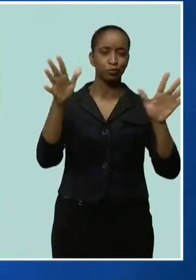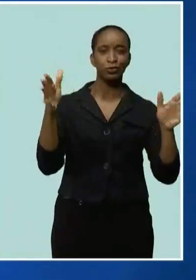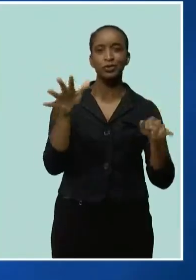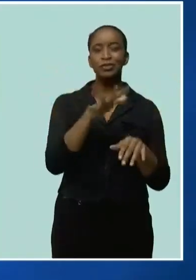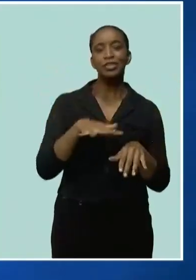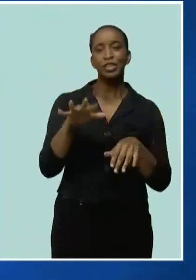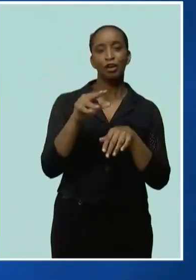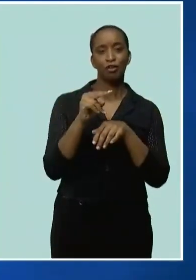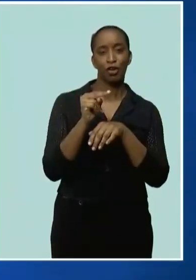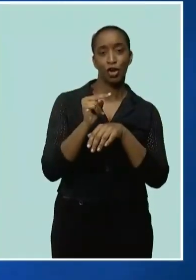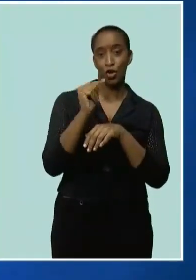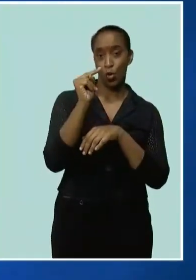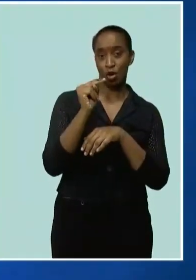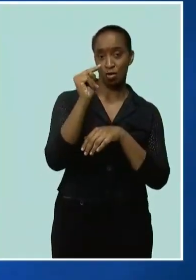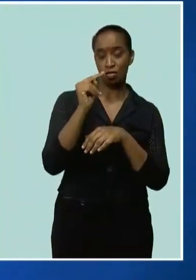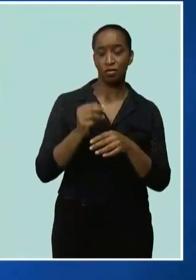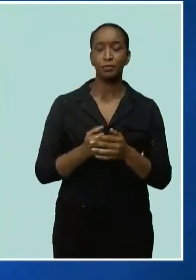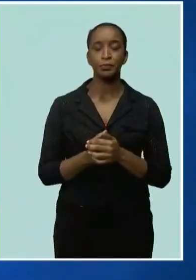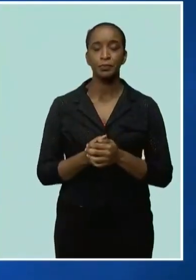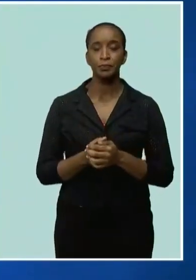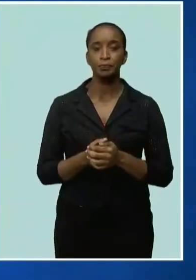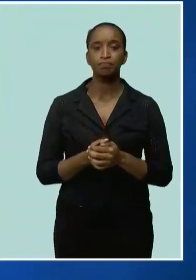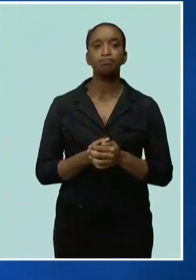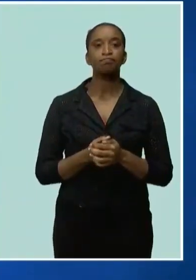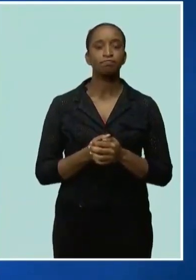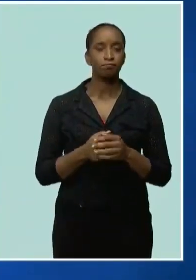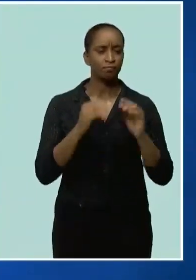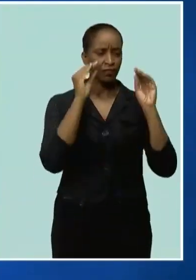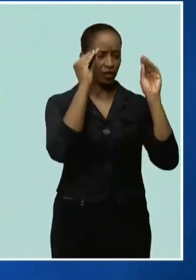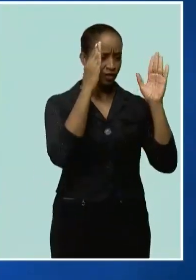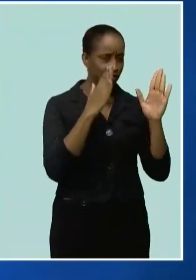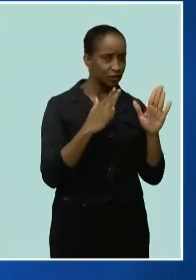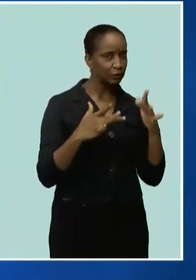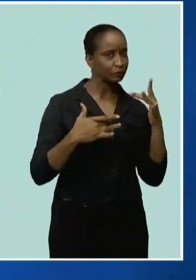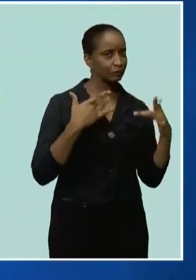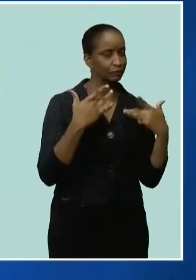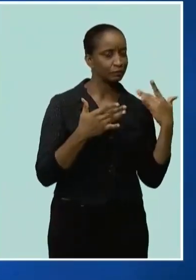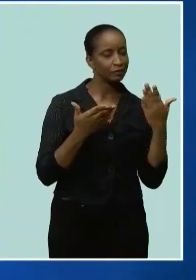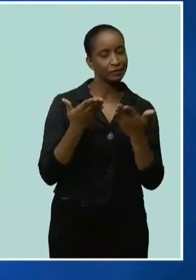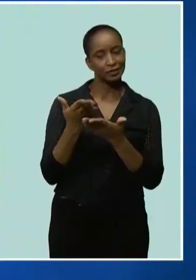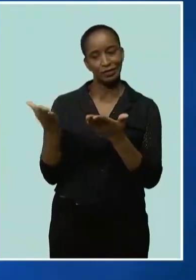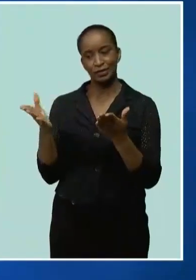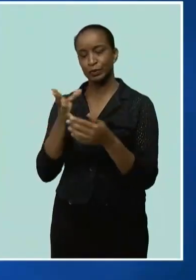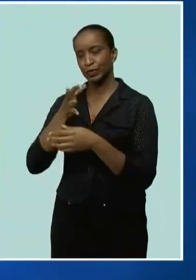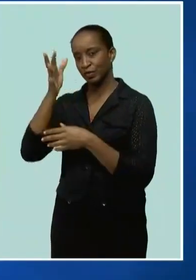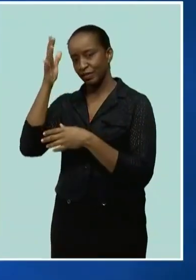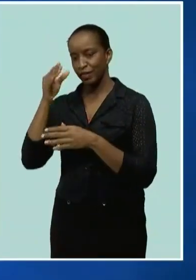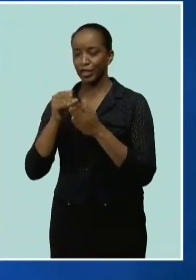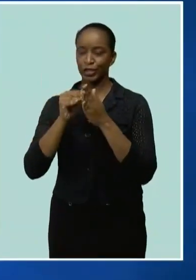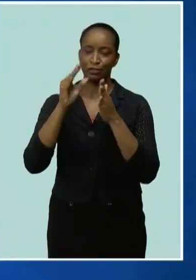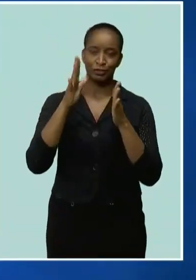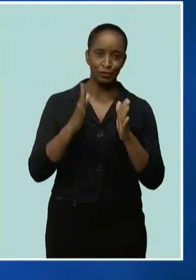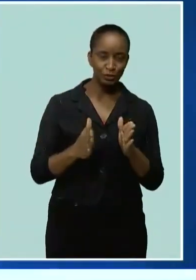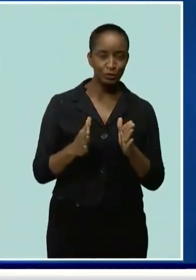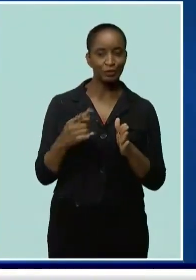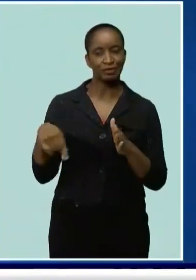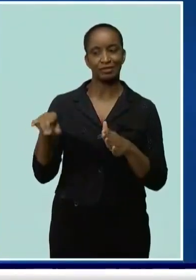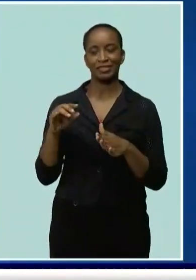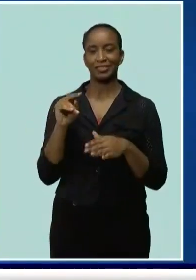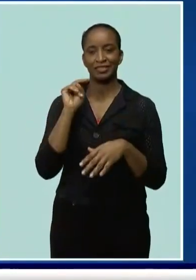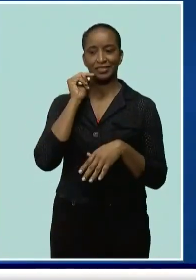welcome. While teachers were excited, parents and students had first-day jitters. Nervous, very, very